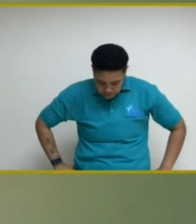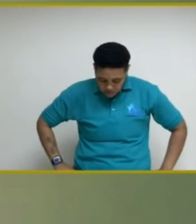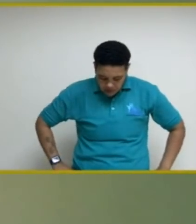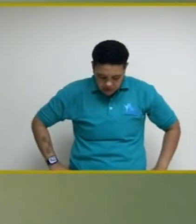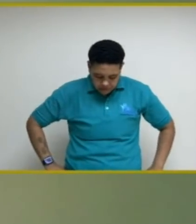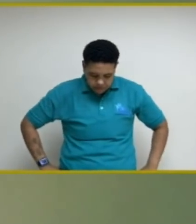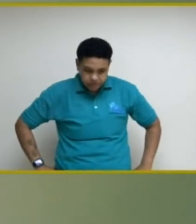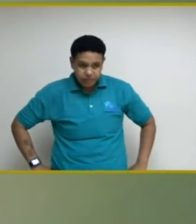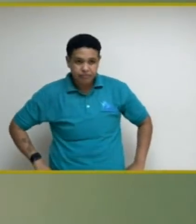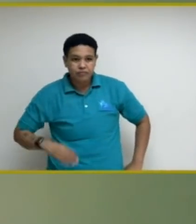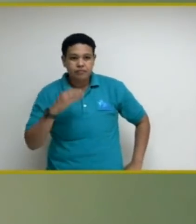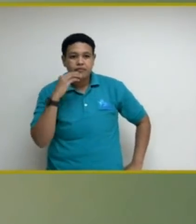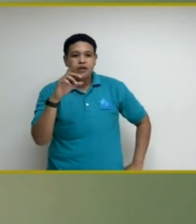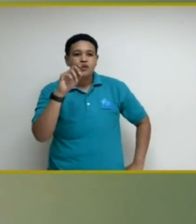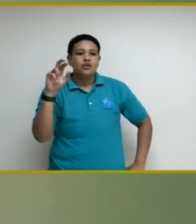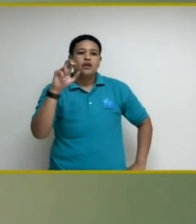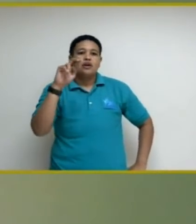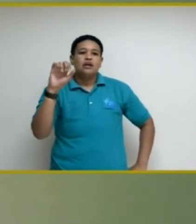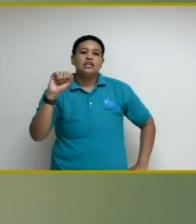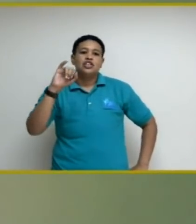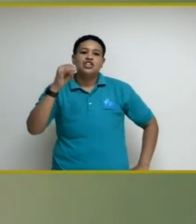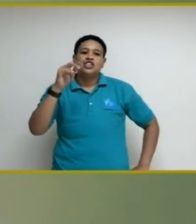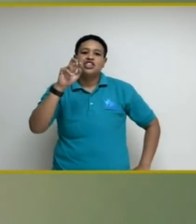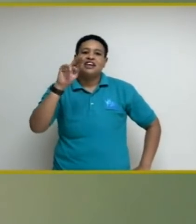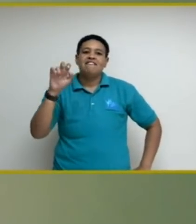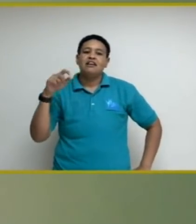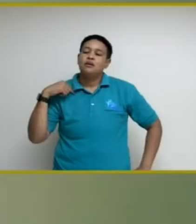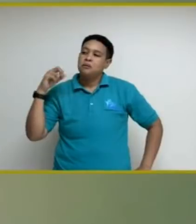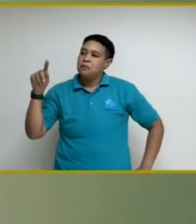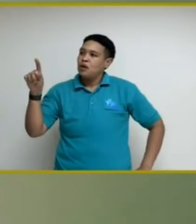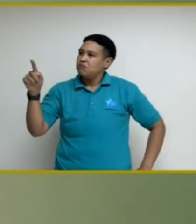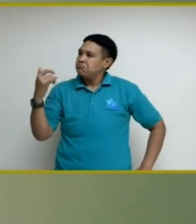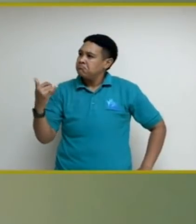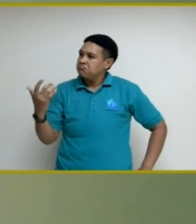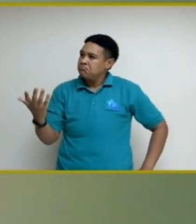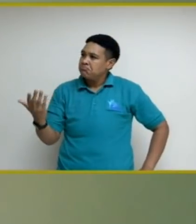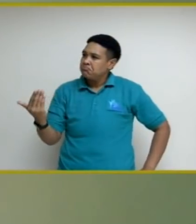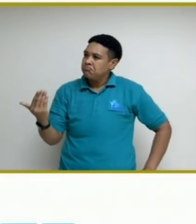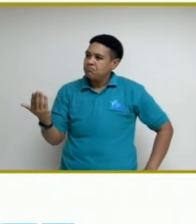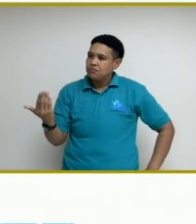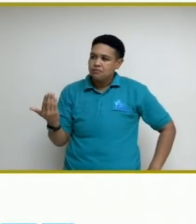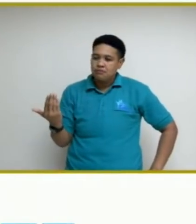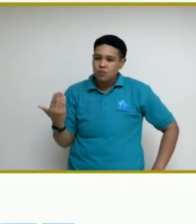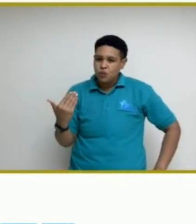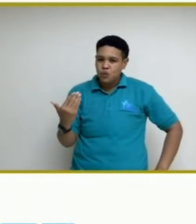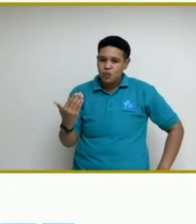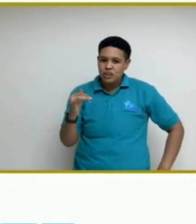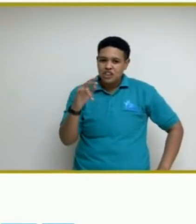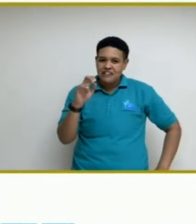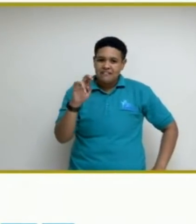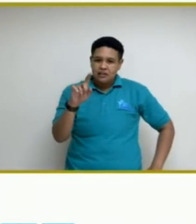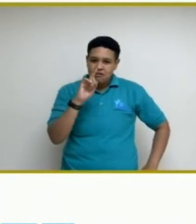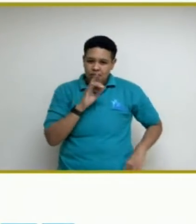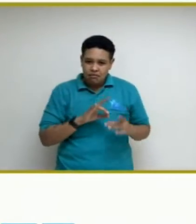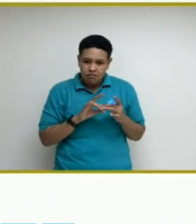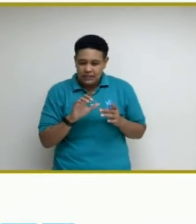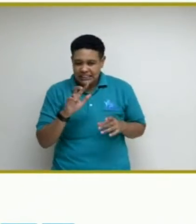Thank you, Dr. Ennis. Javine, we come back to you now. Please go ahead.